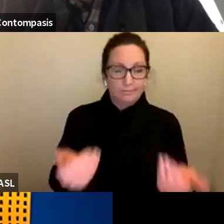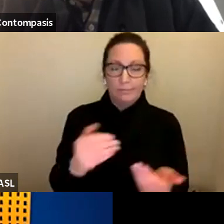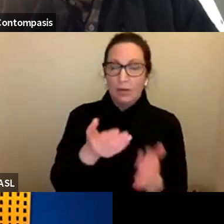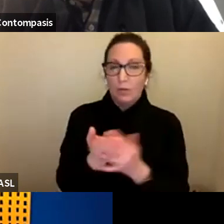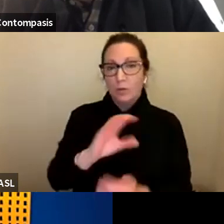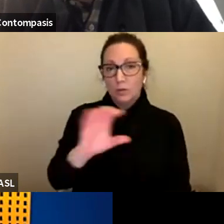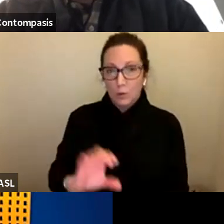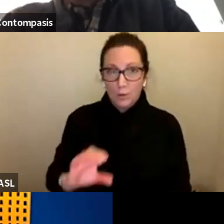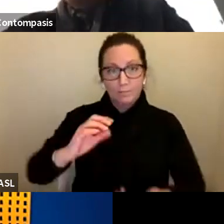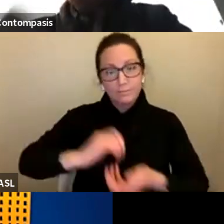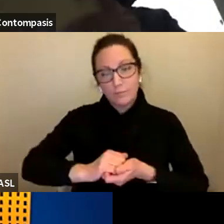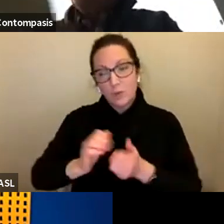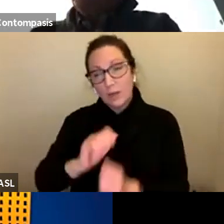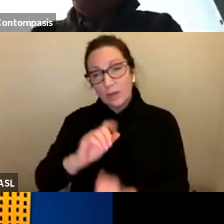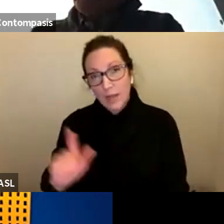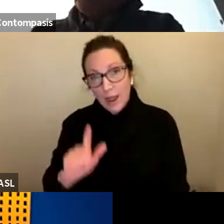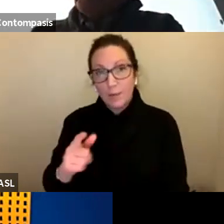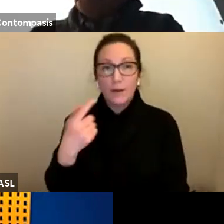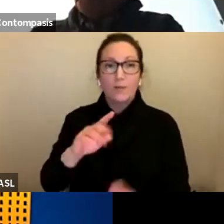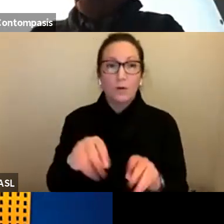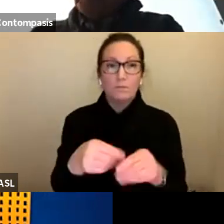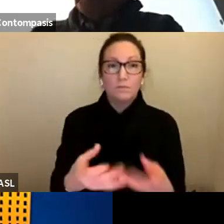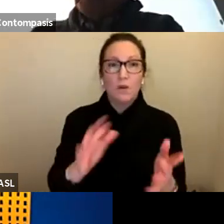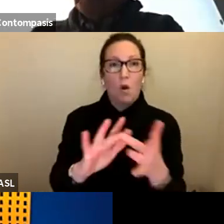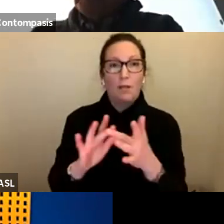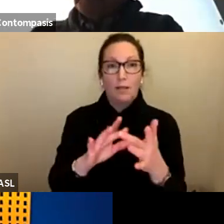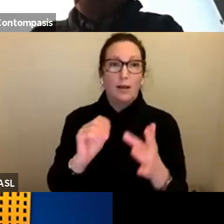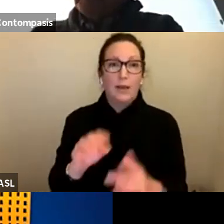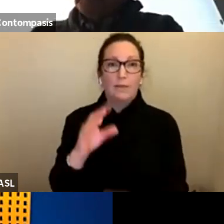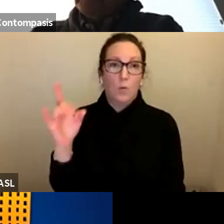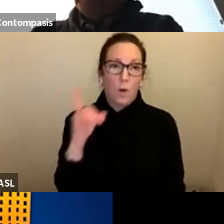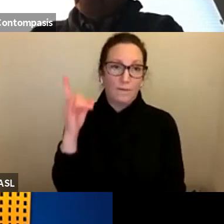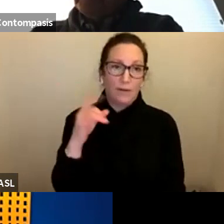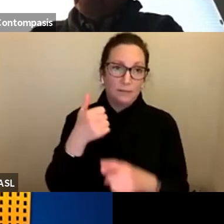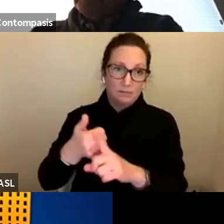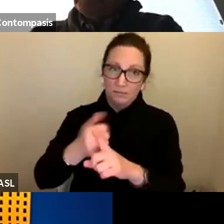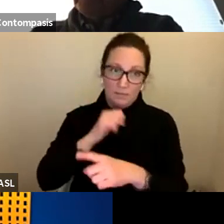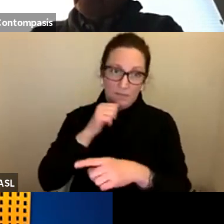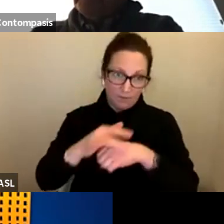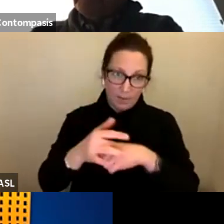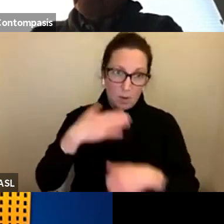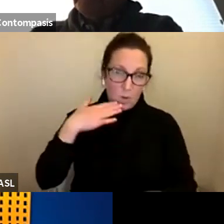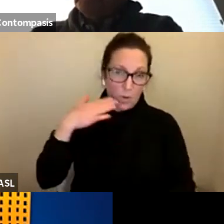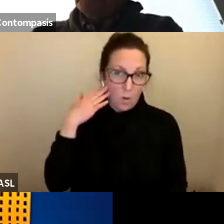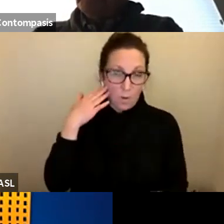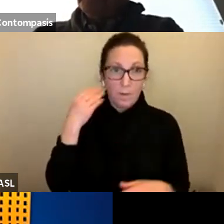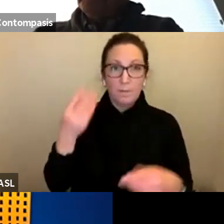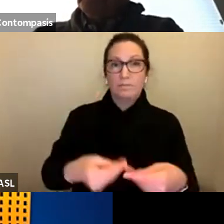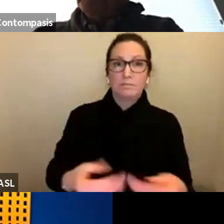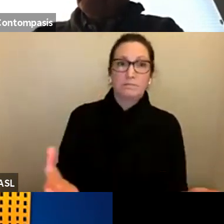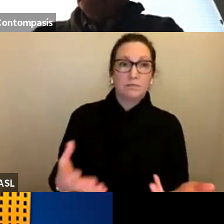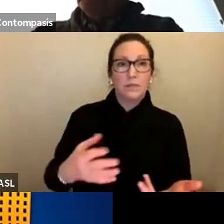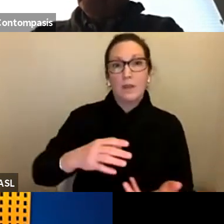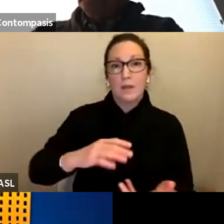community centers to offer these sessions online if Wi-Fi is a barrier at home. Lend out the thousands of pandemic issued Chromebooks.